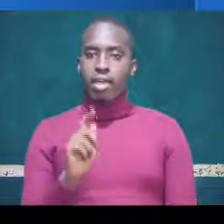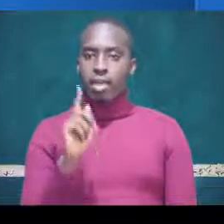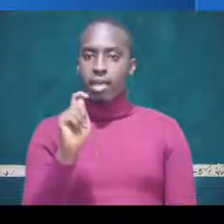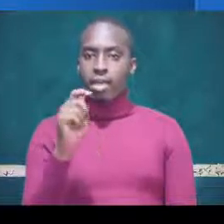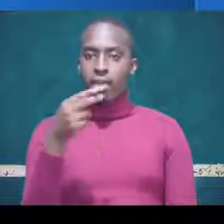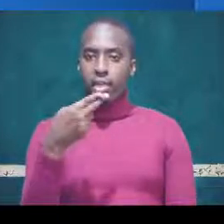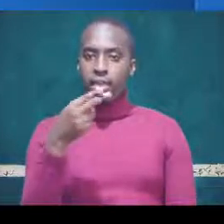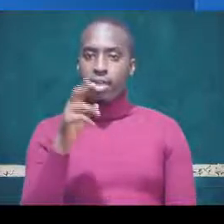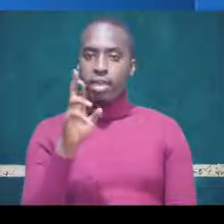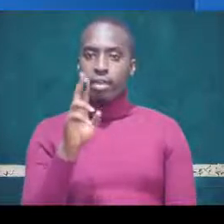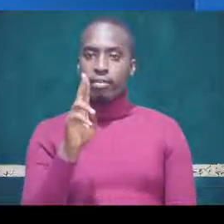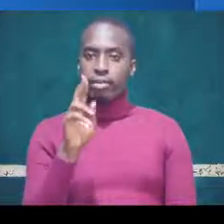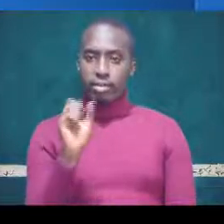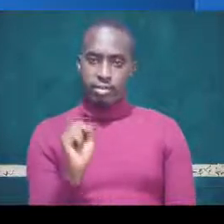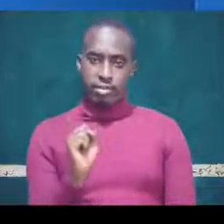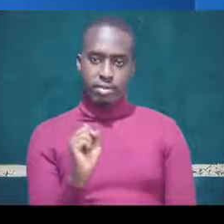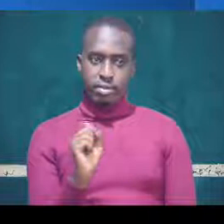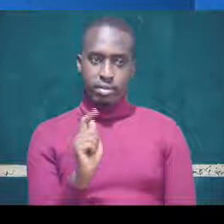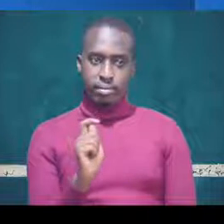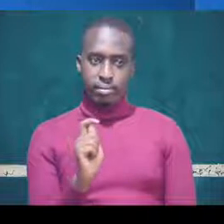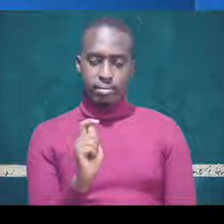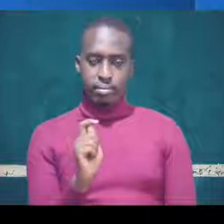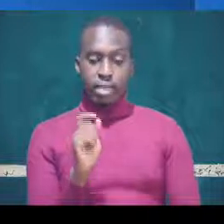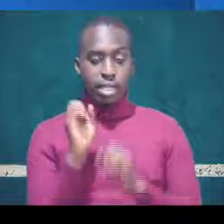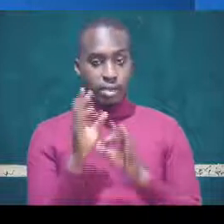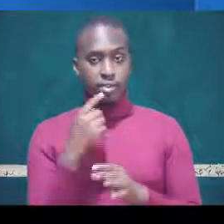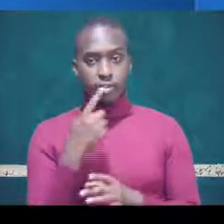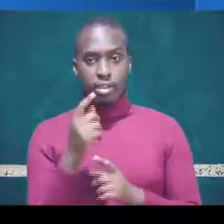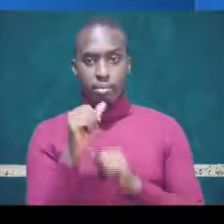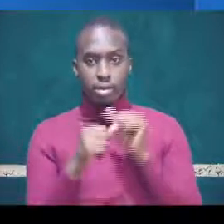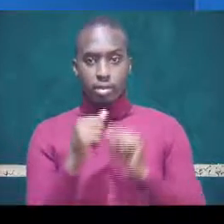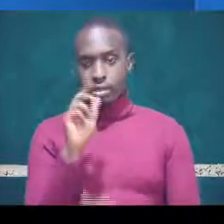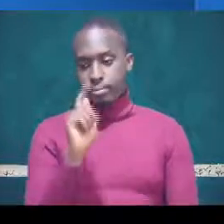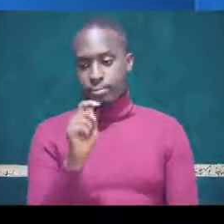Problem is thrust. When they talk of thrust,